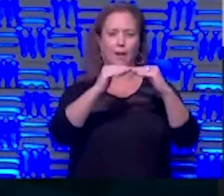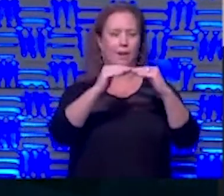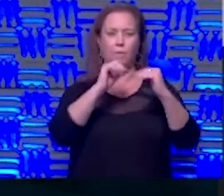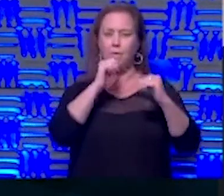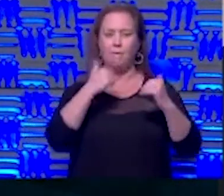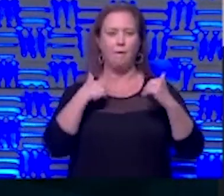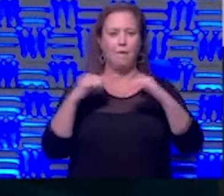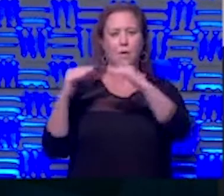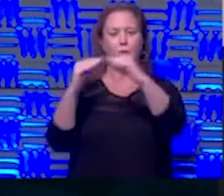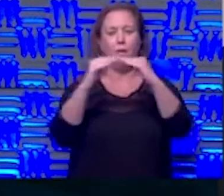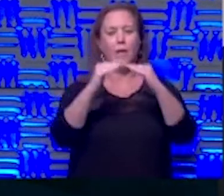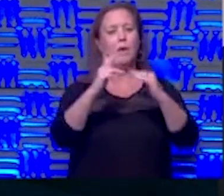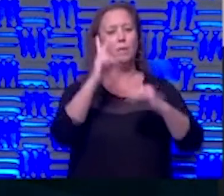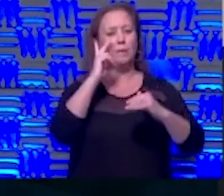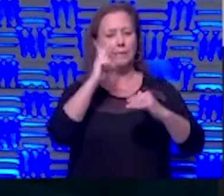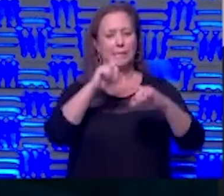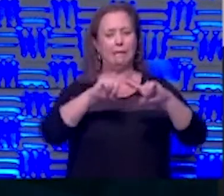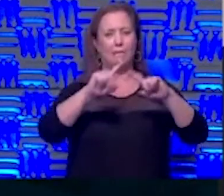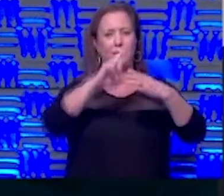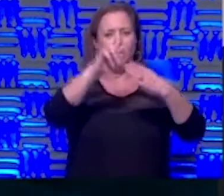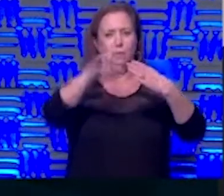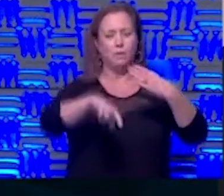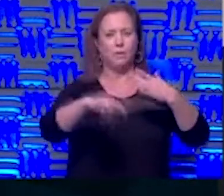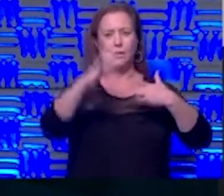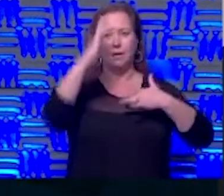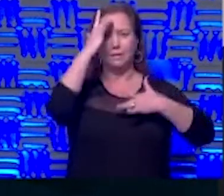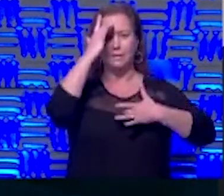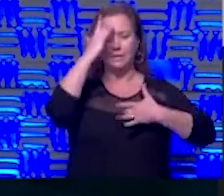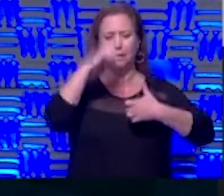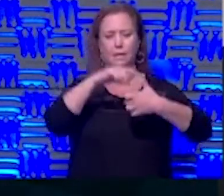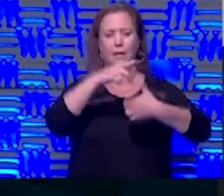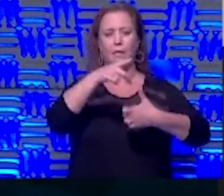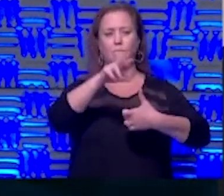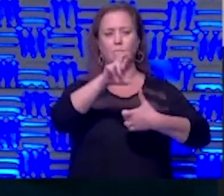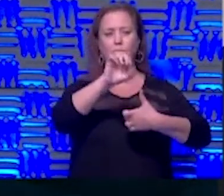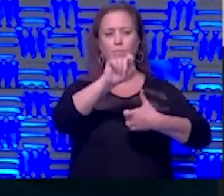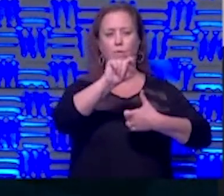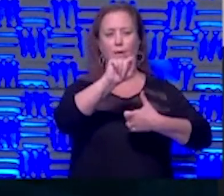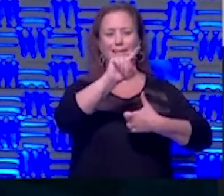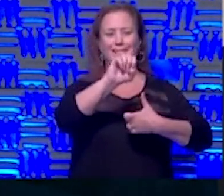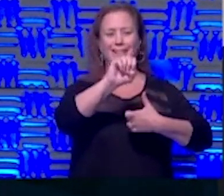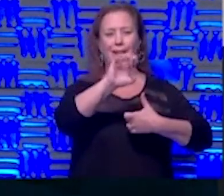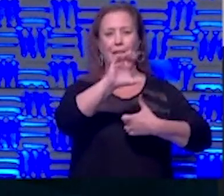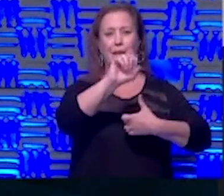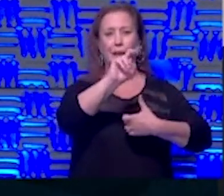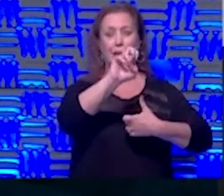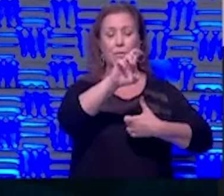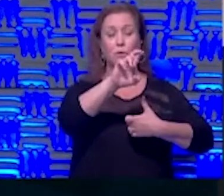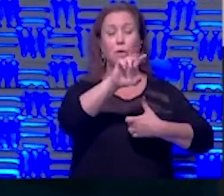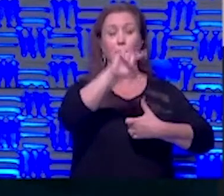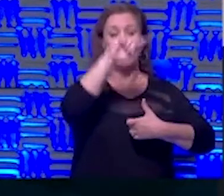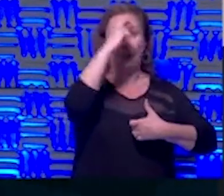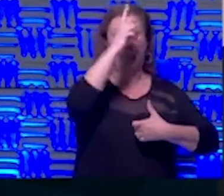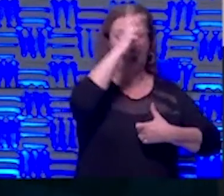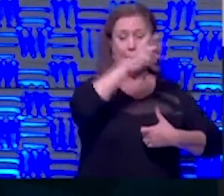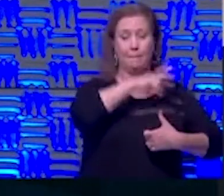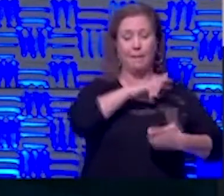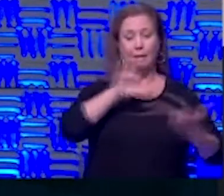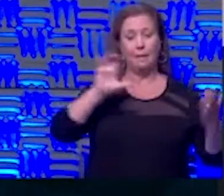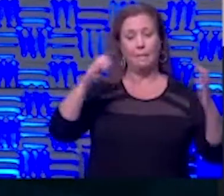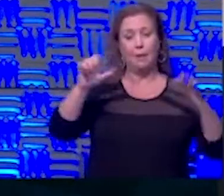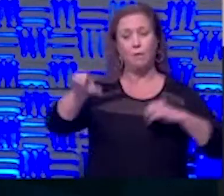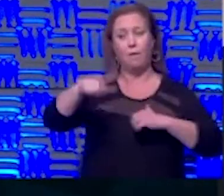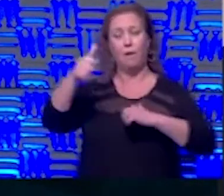differences in outcomes of diseases like prostate cancer in Black males versus other ethnic